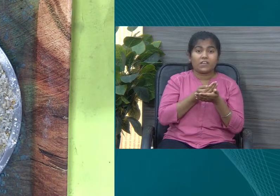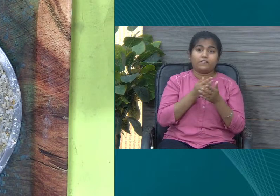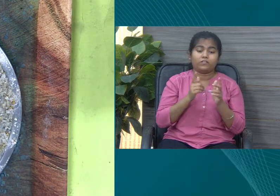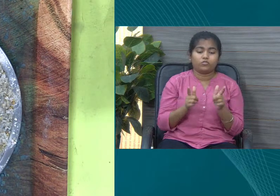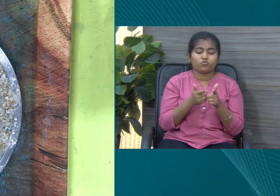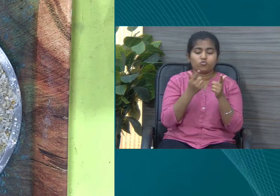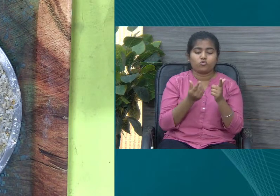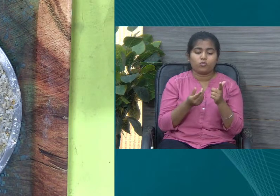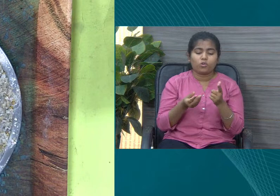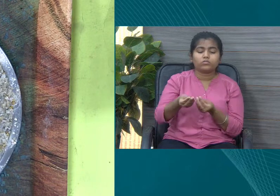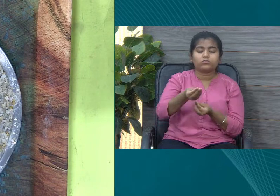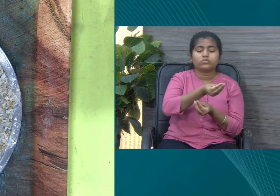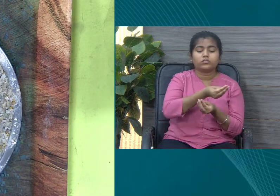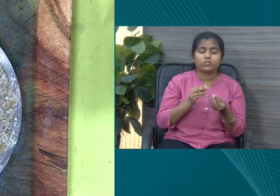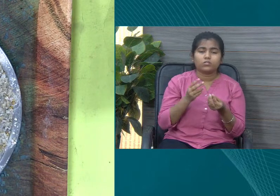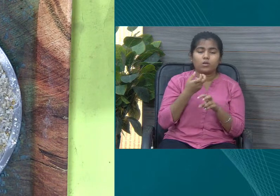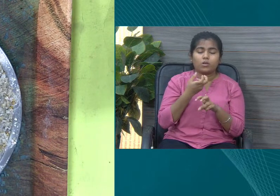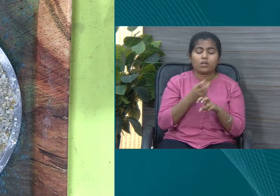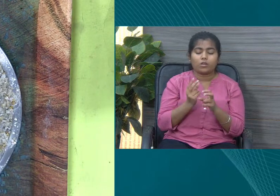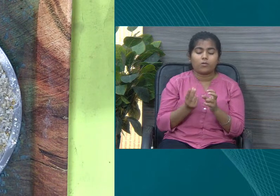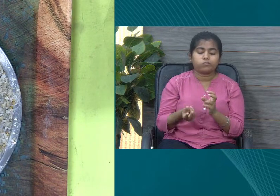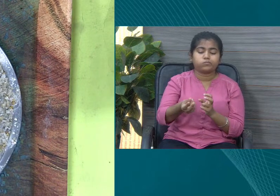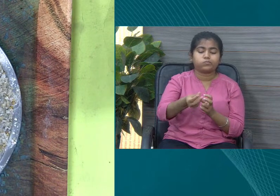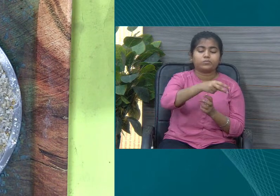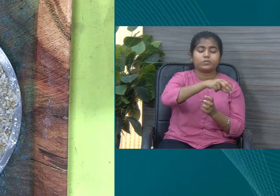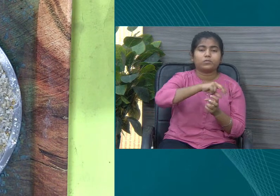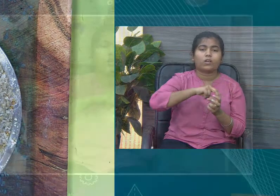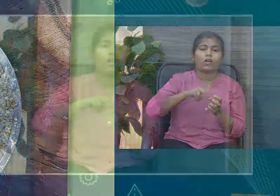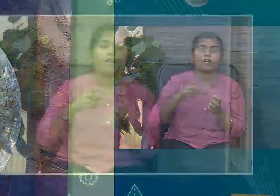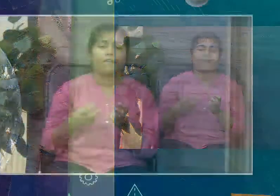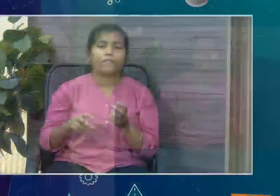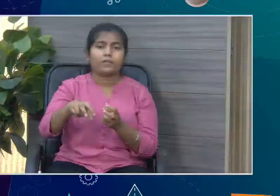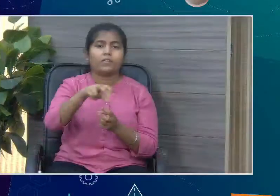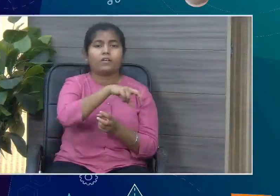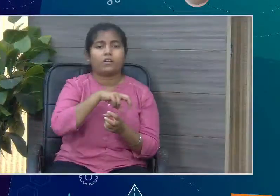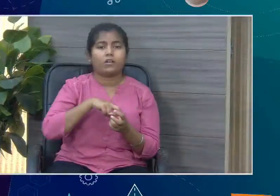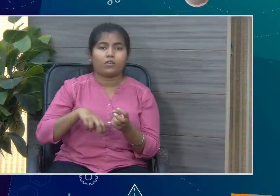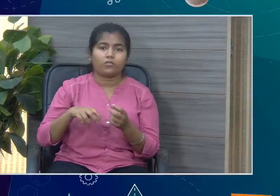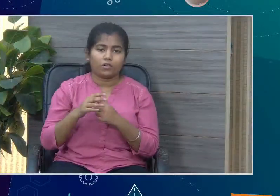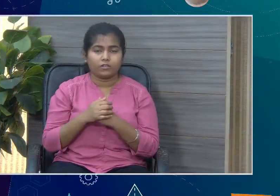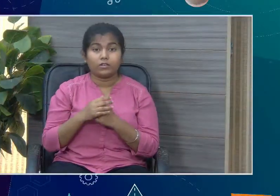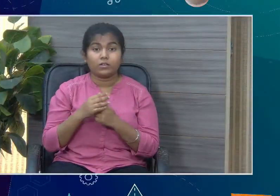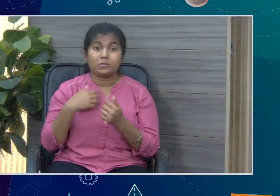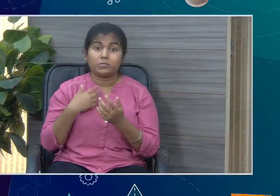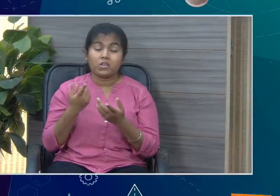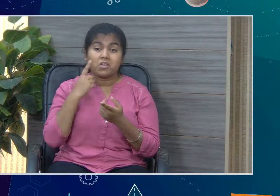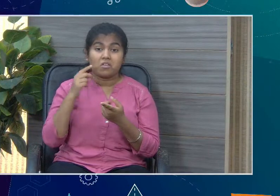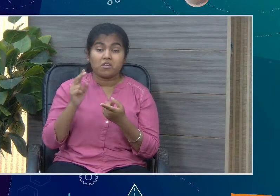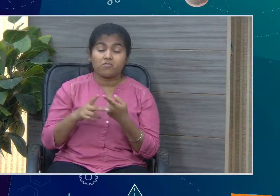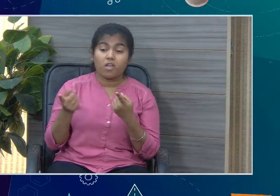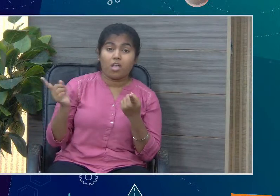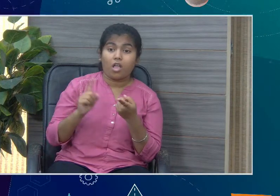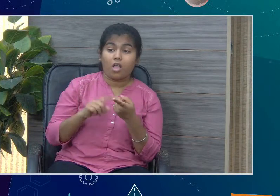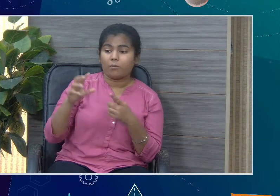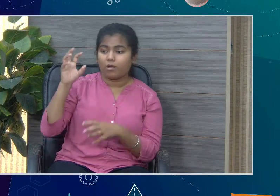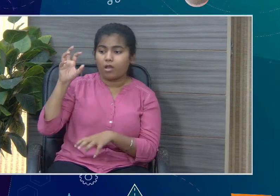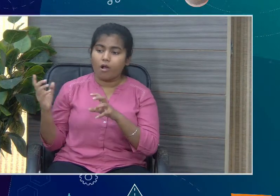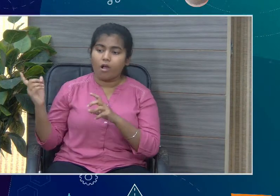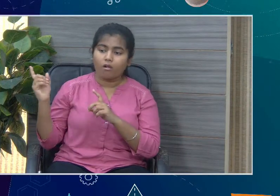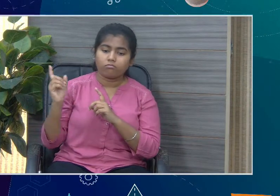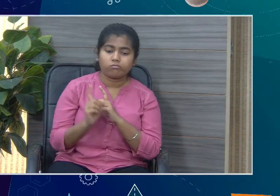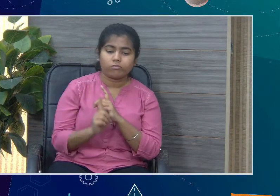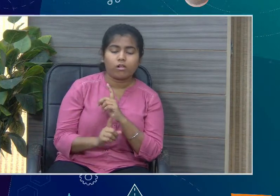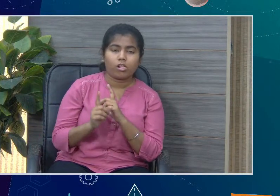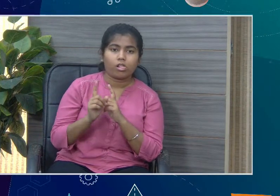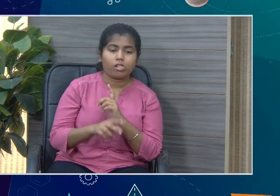to call this cave as his castle. Okay, castle. Yes, because he was the only person Right. over